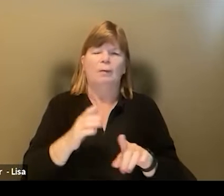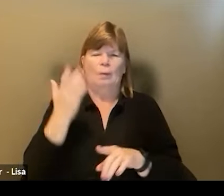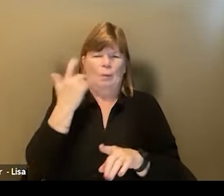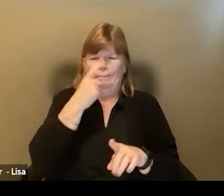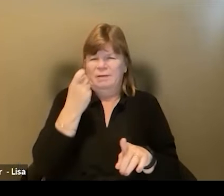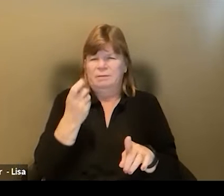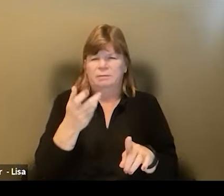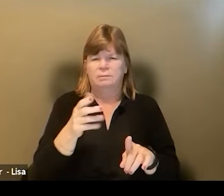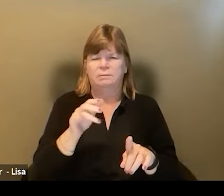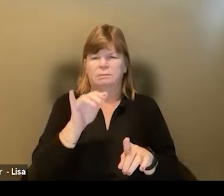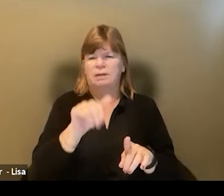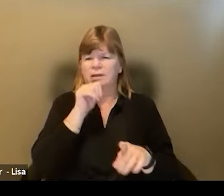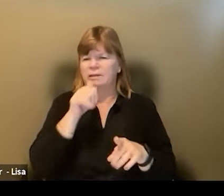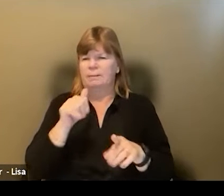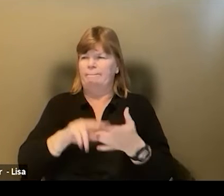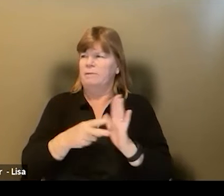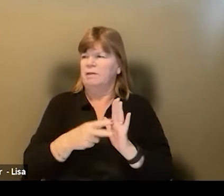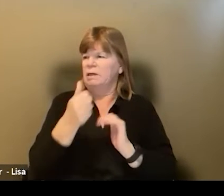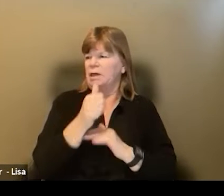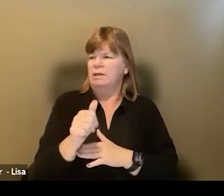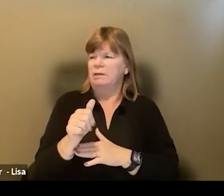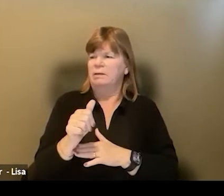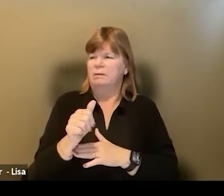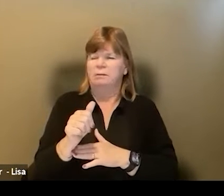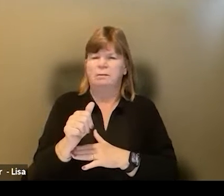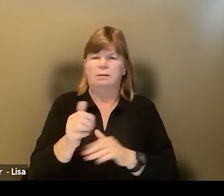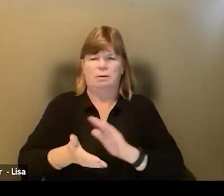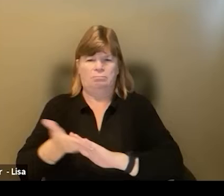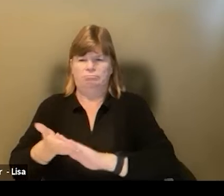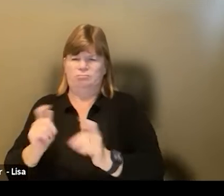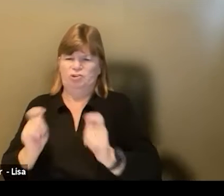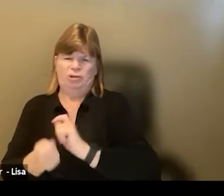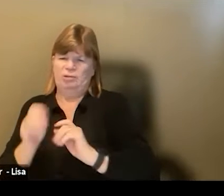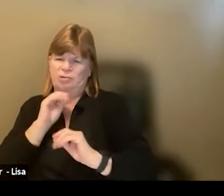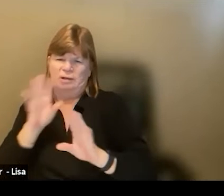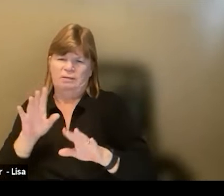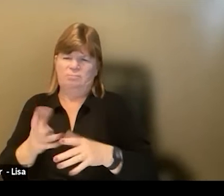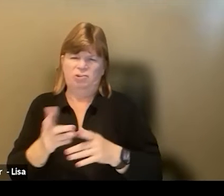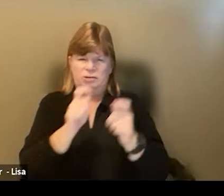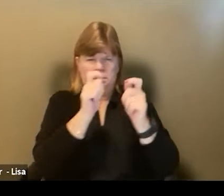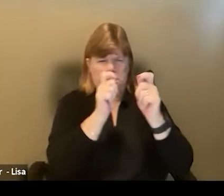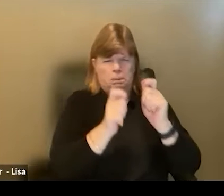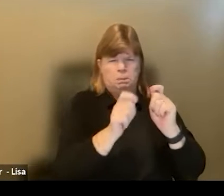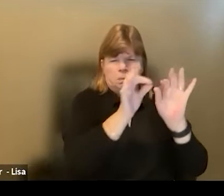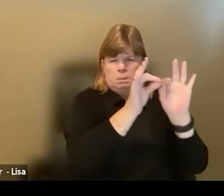because they don't result in any pending operational change or difference.